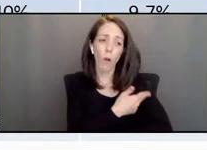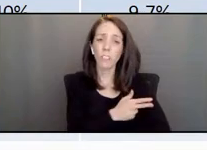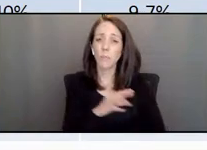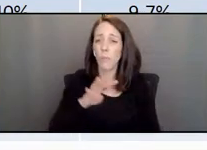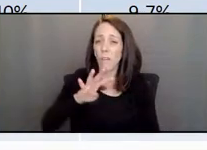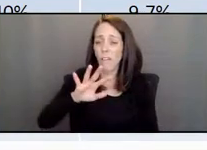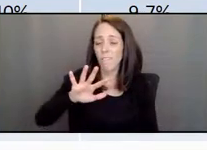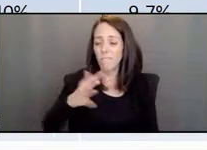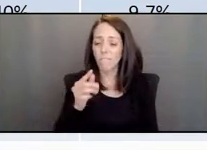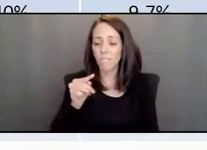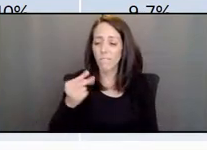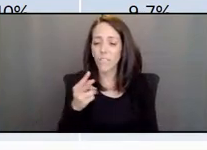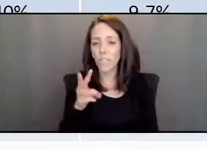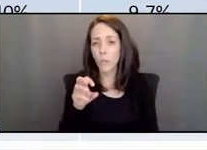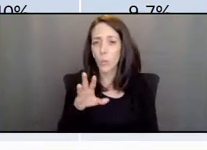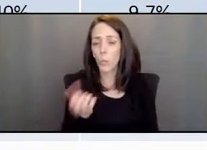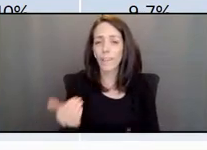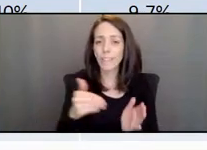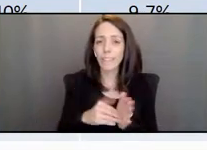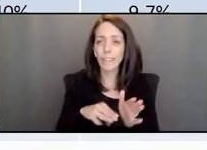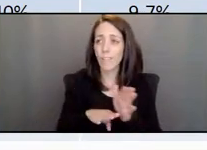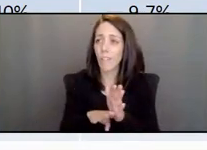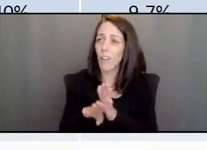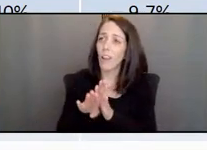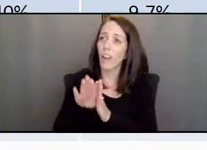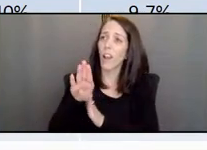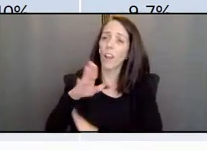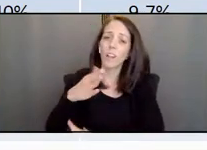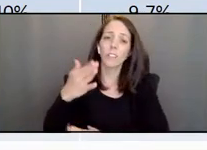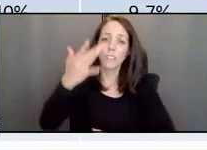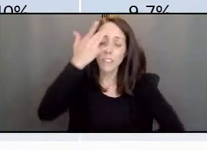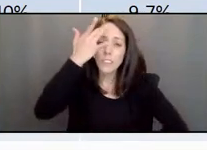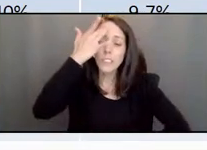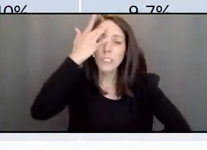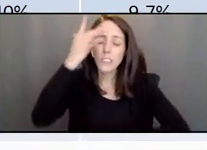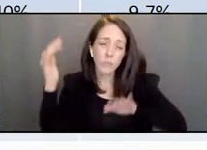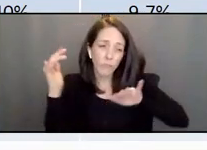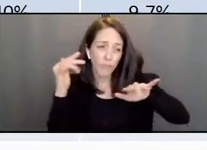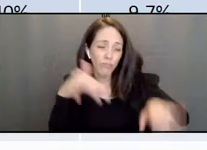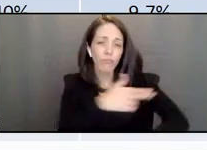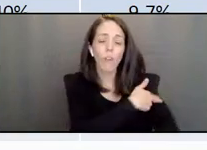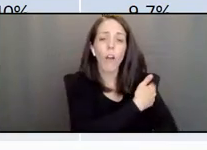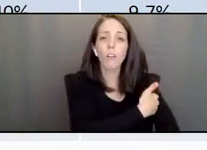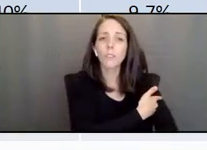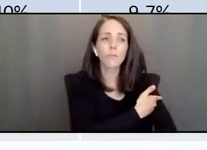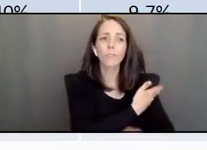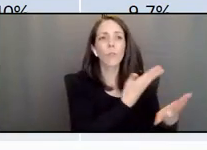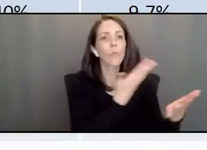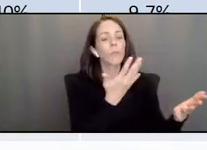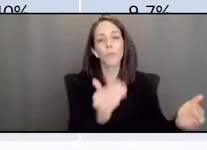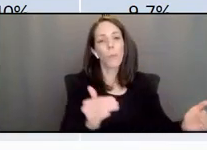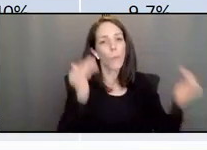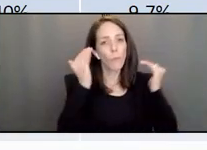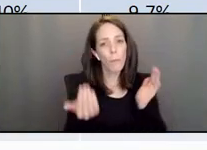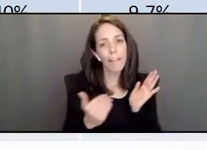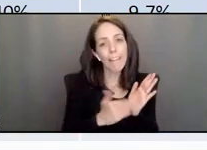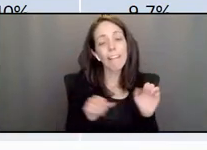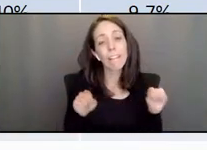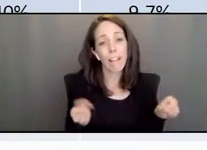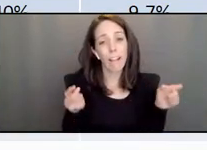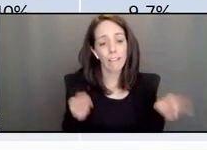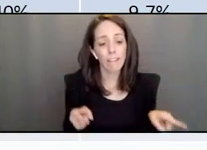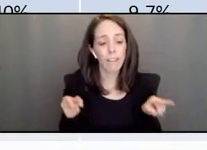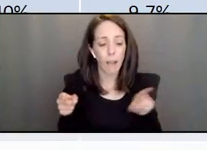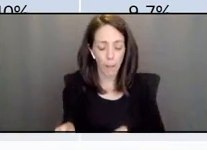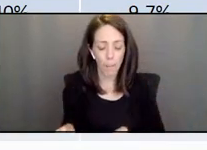is imminent unless the trend in vaccinations is rectified. And that devastating impact will be significantly compounded